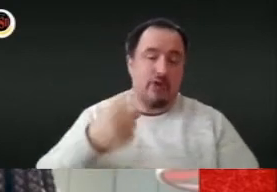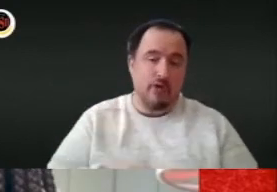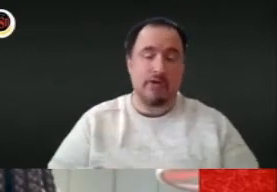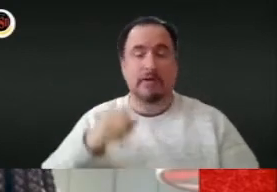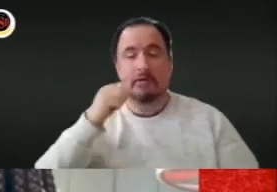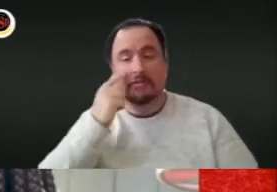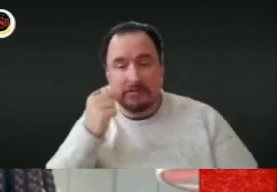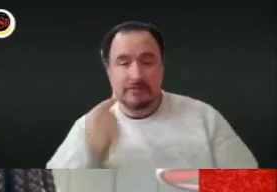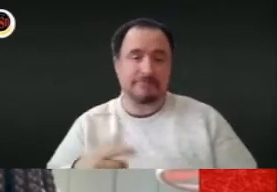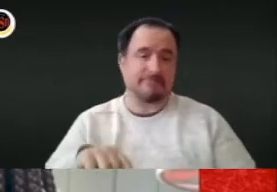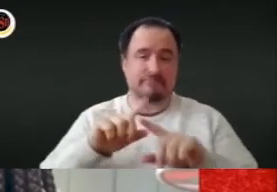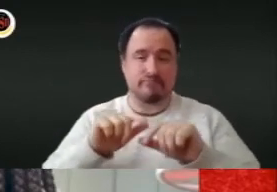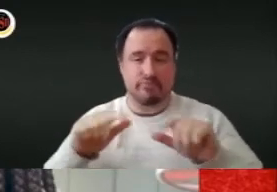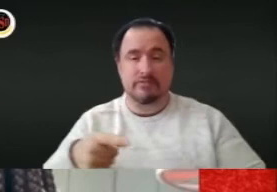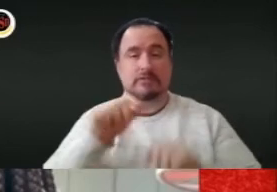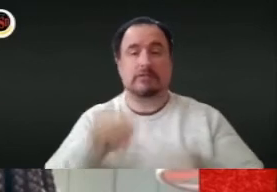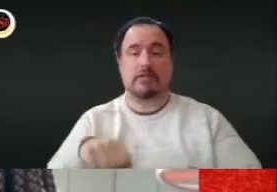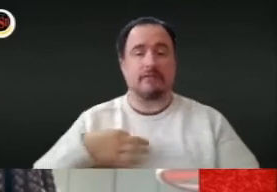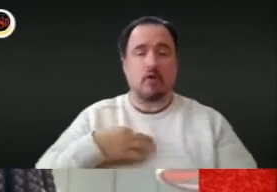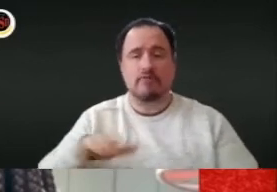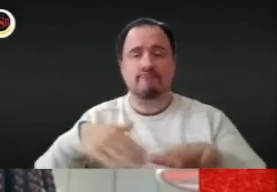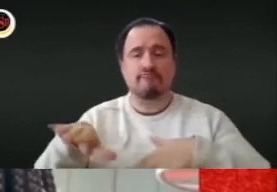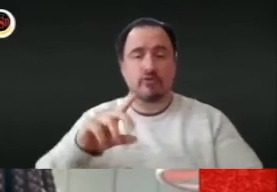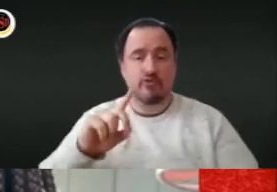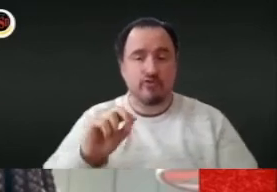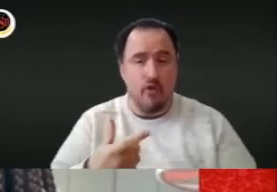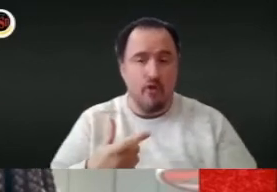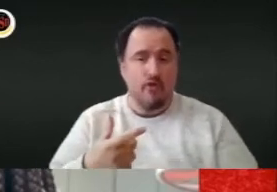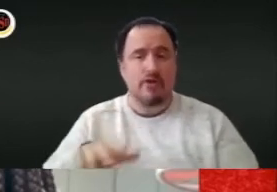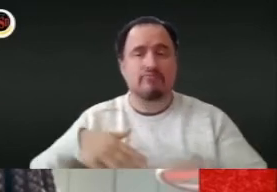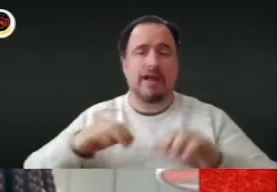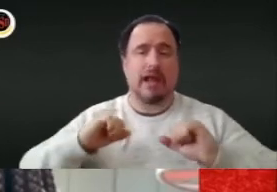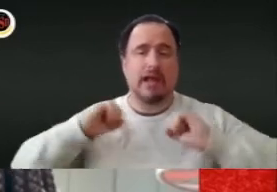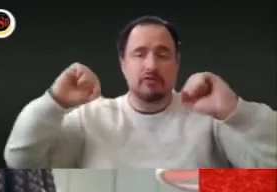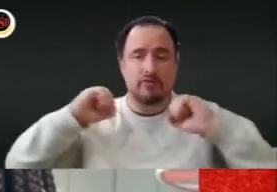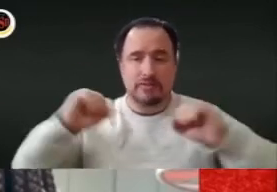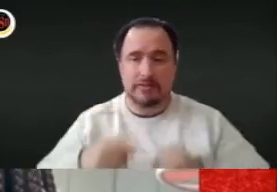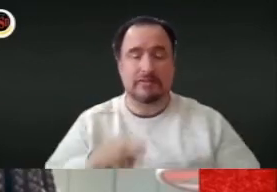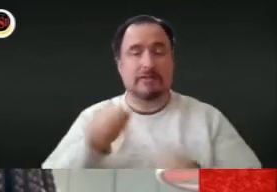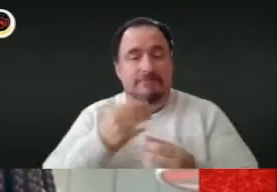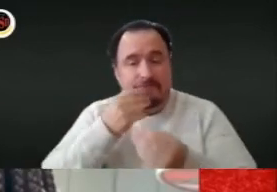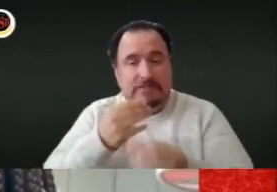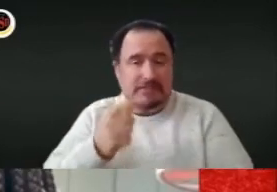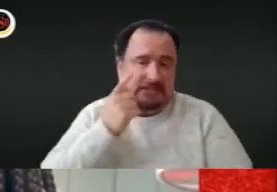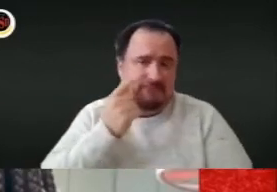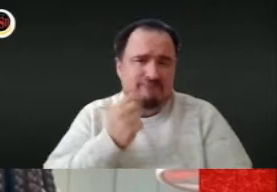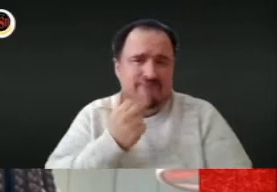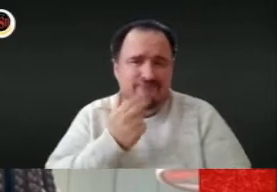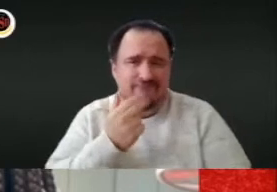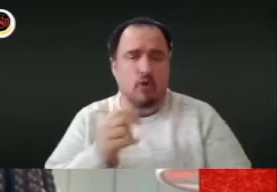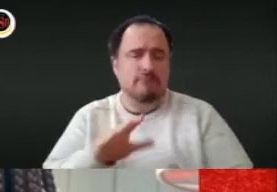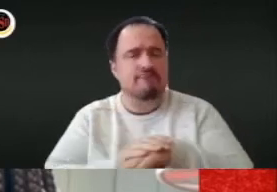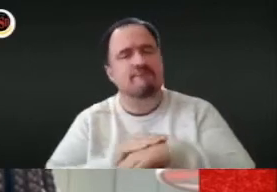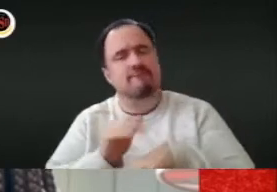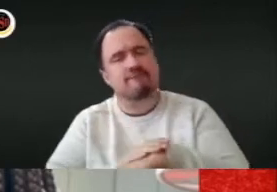There with horses, dogs, anything like that. You can volunteer to walk dogs. It's good exercise. Give the